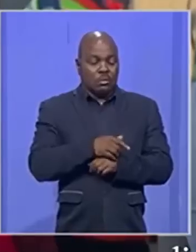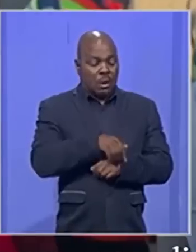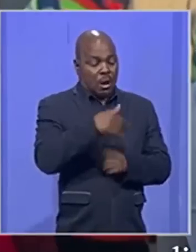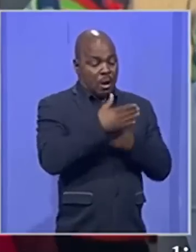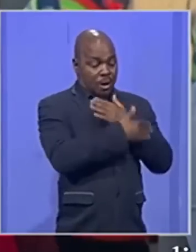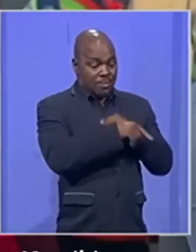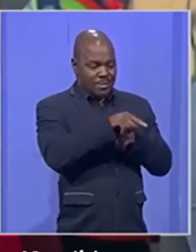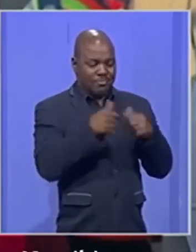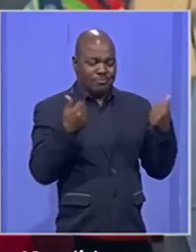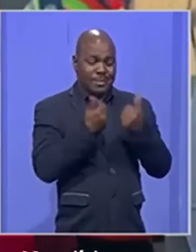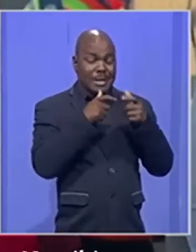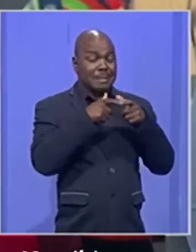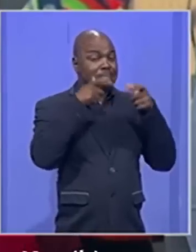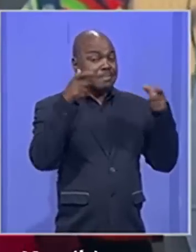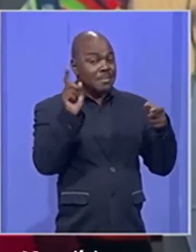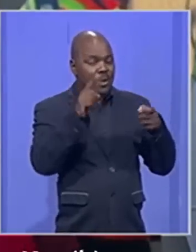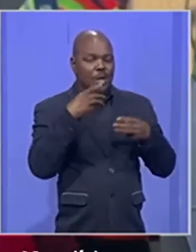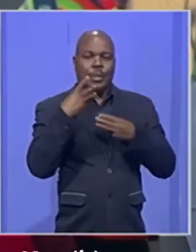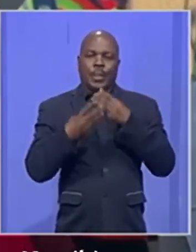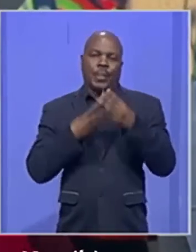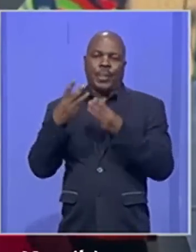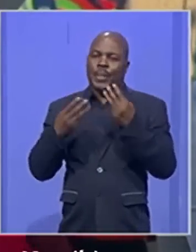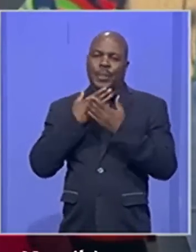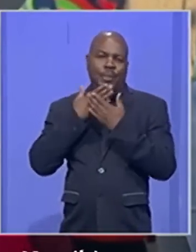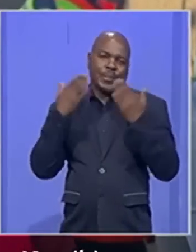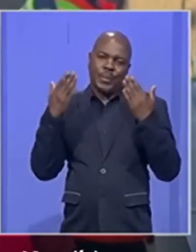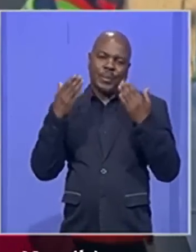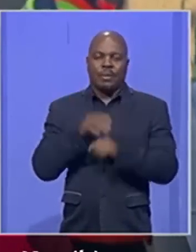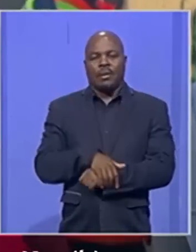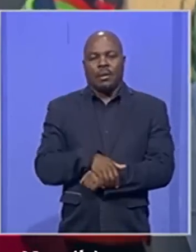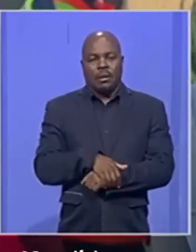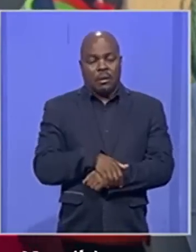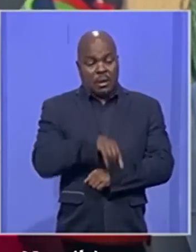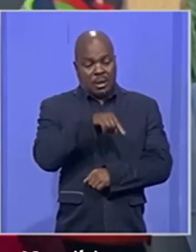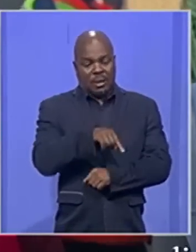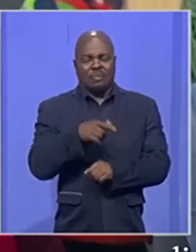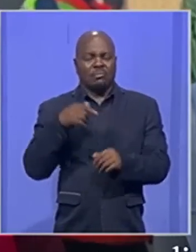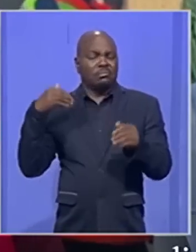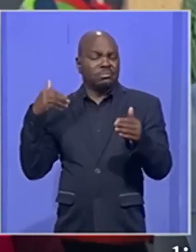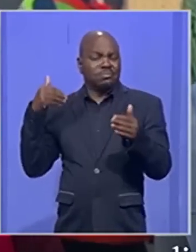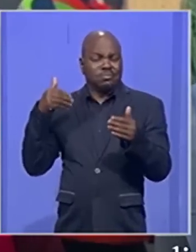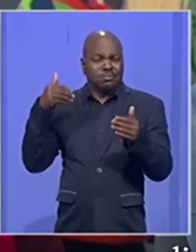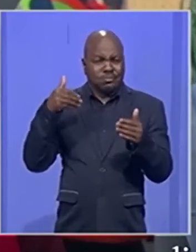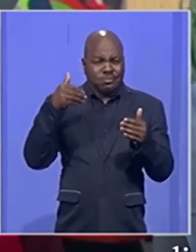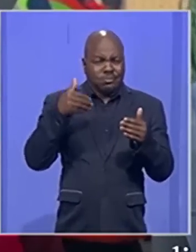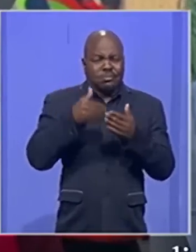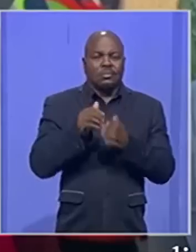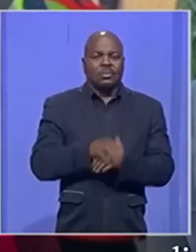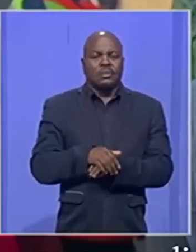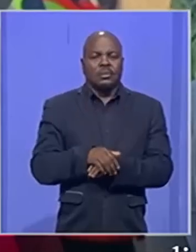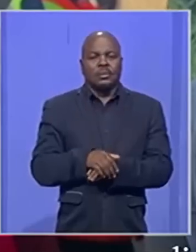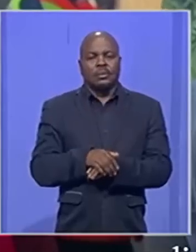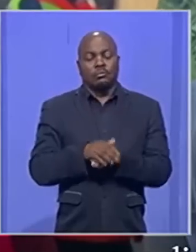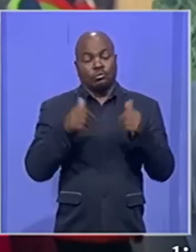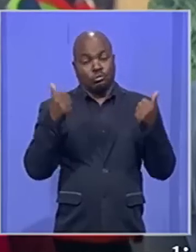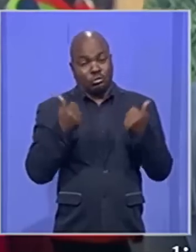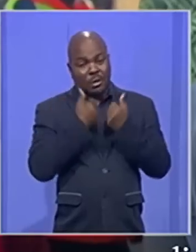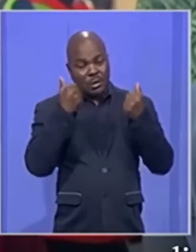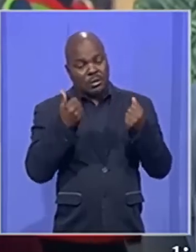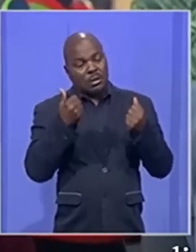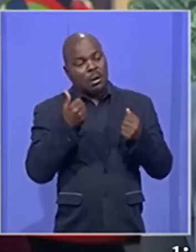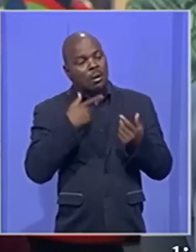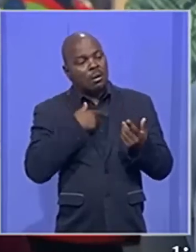is unemployment, which is really historical in a way that most of the challenges that we